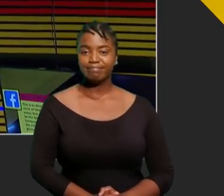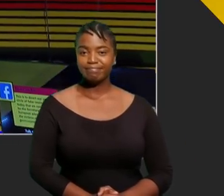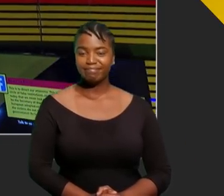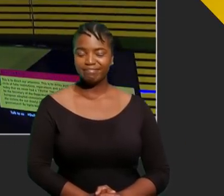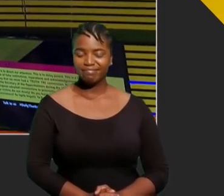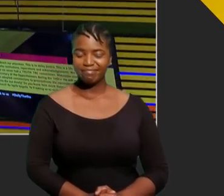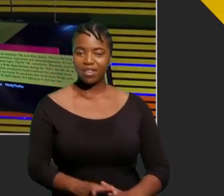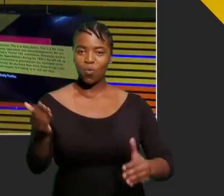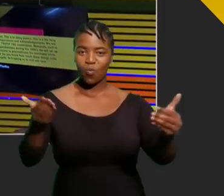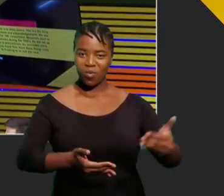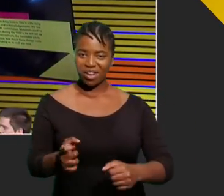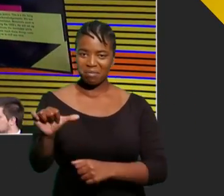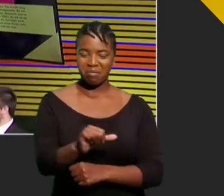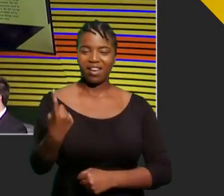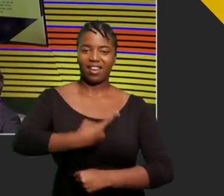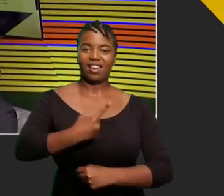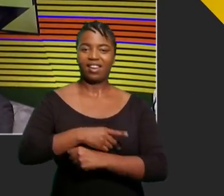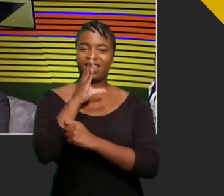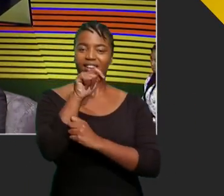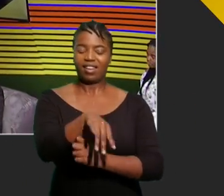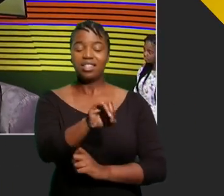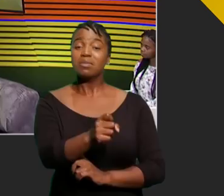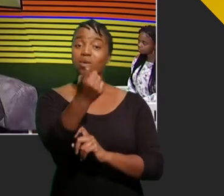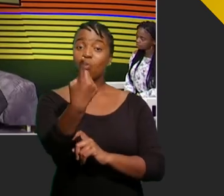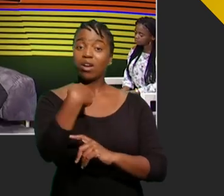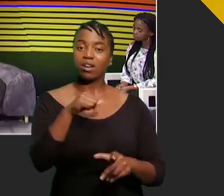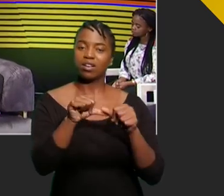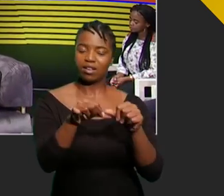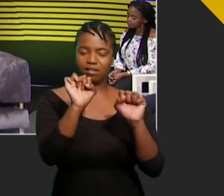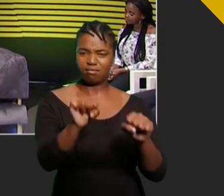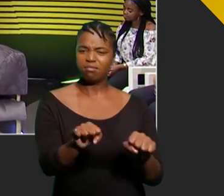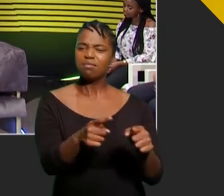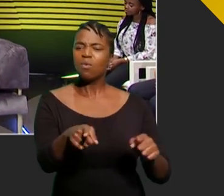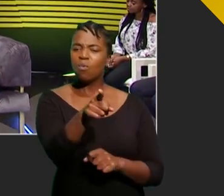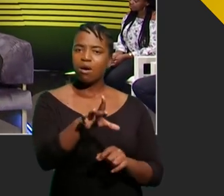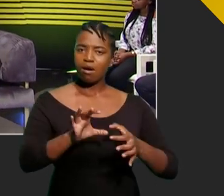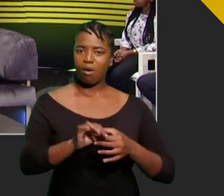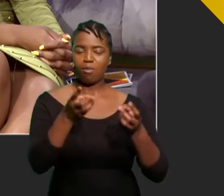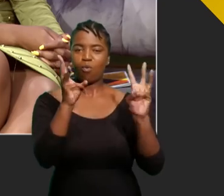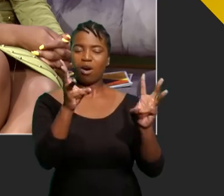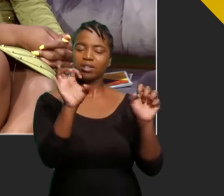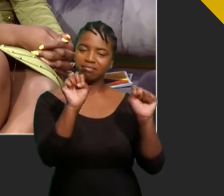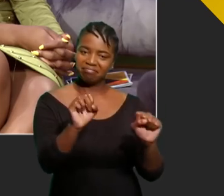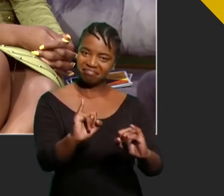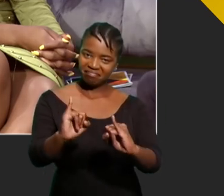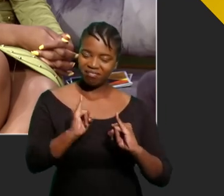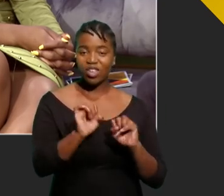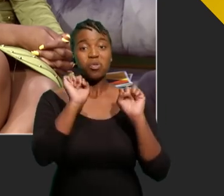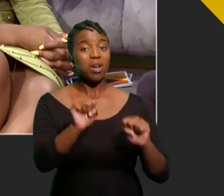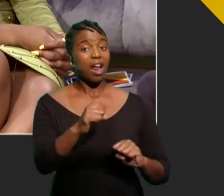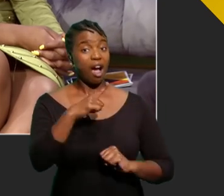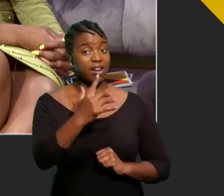We welcome you back, of course, like with Thetha to SABC 1. Let's go on and come here to print the footage. Tell you to when you're in the car. See, I invite you to